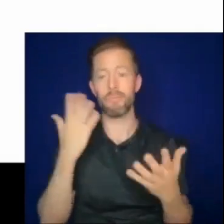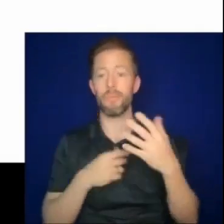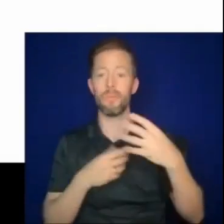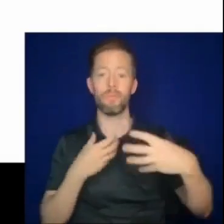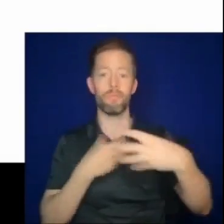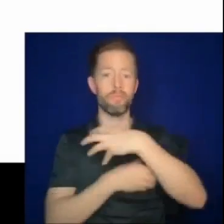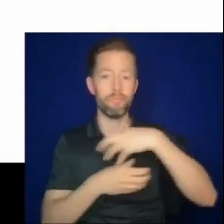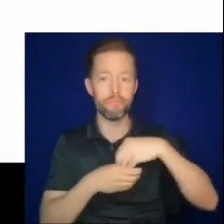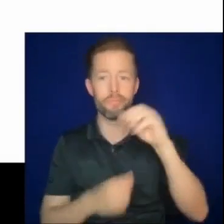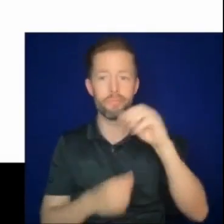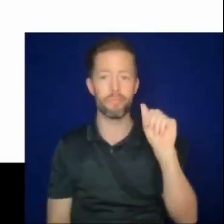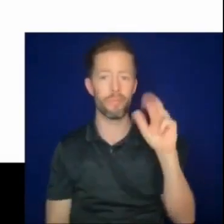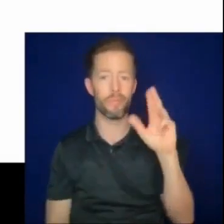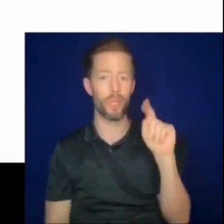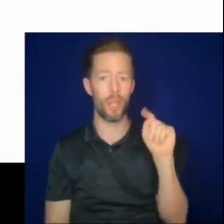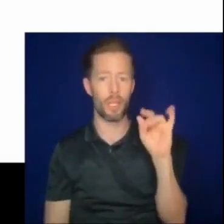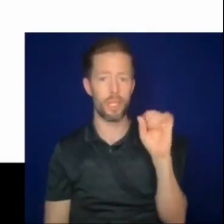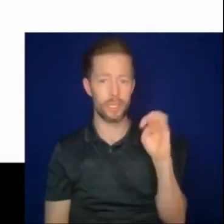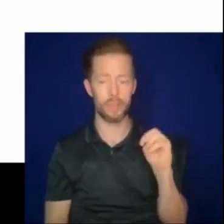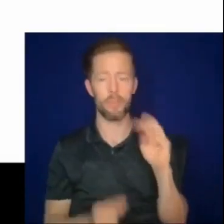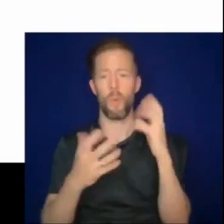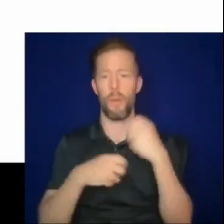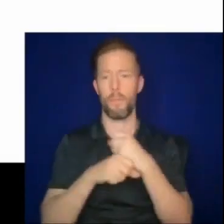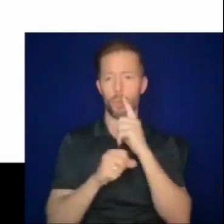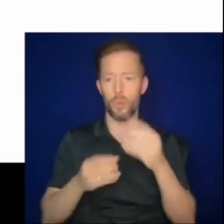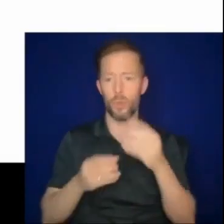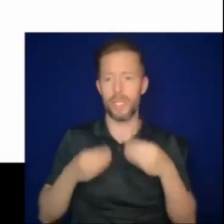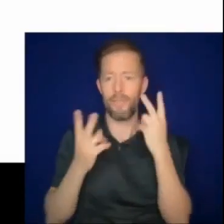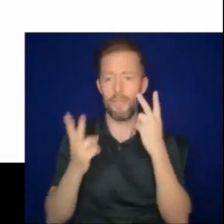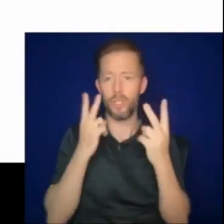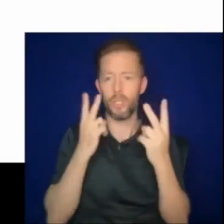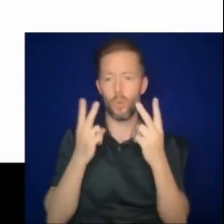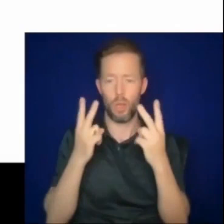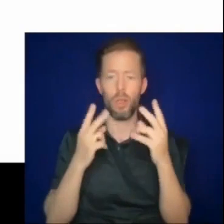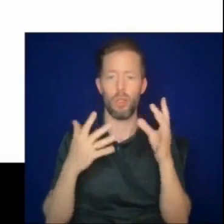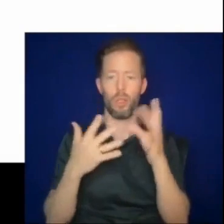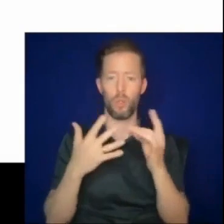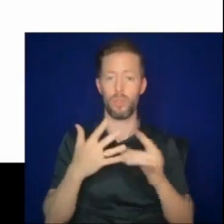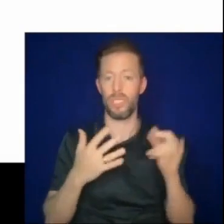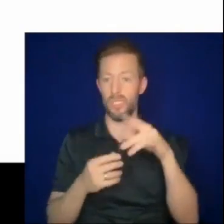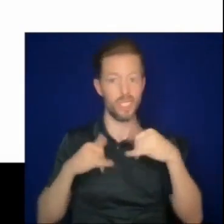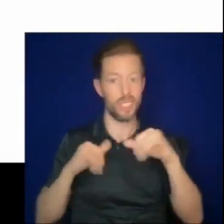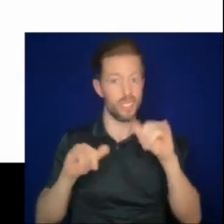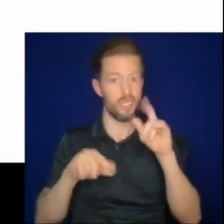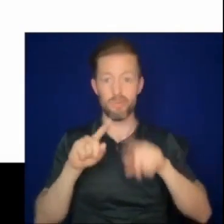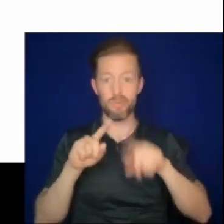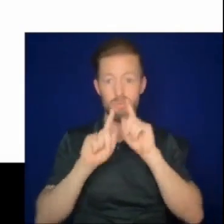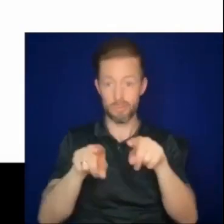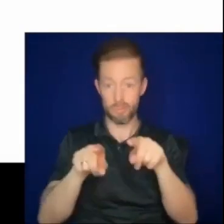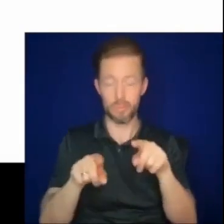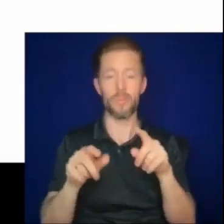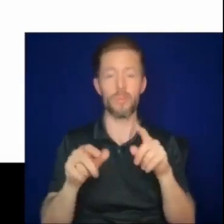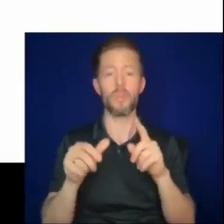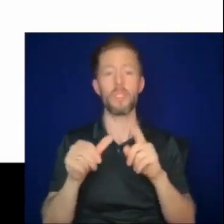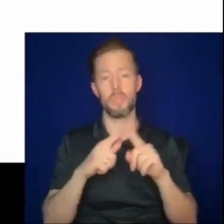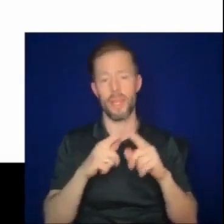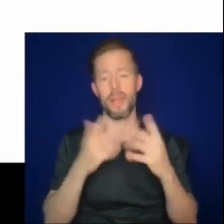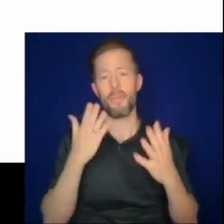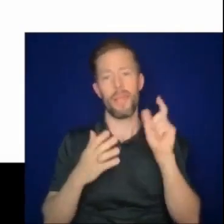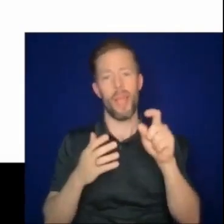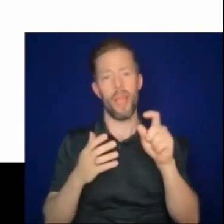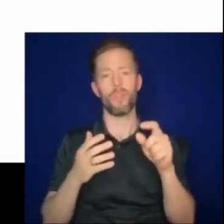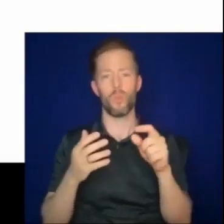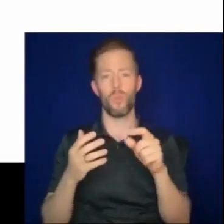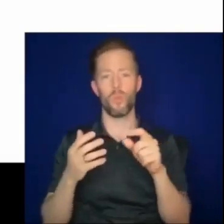communication need, possibly autism, and we really just want to make sure that we're giving them those visual choices. If they're still unable to